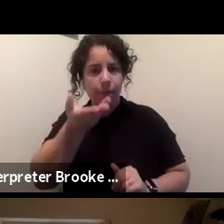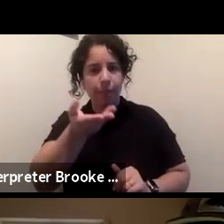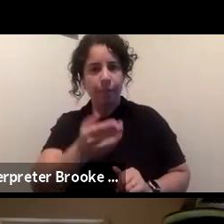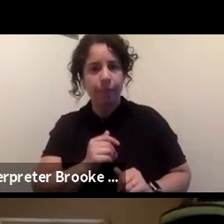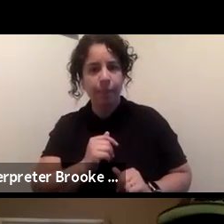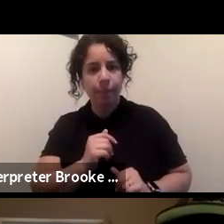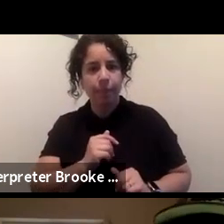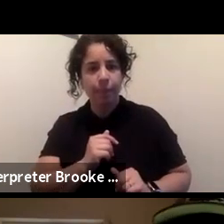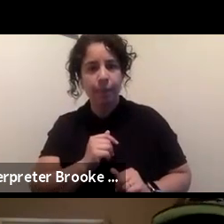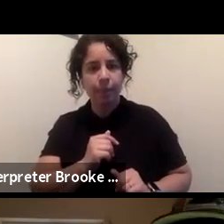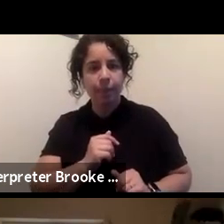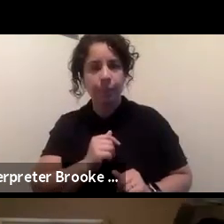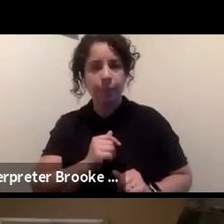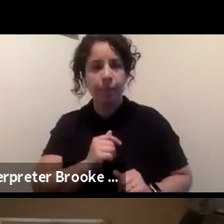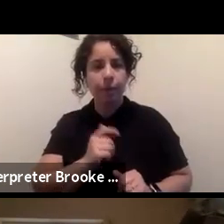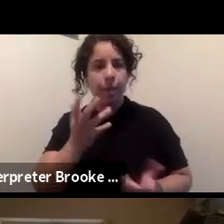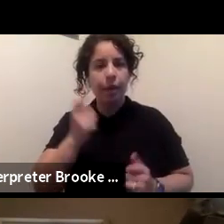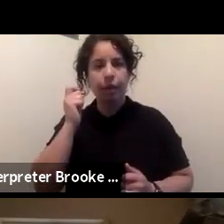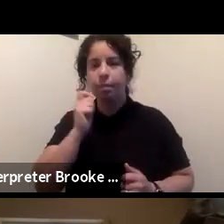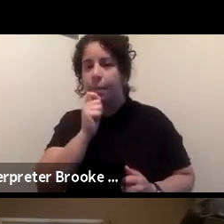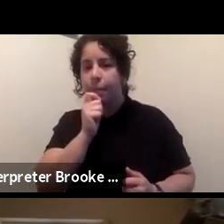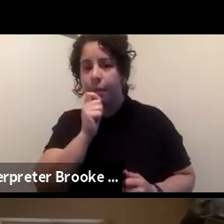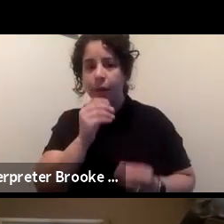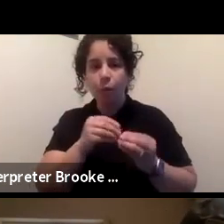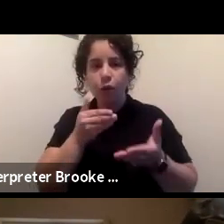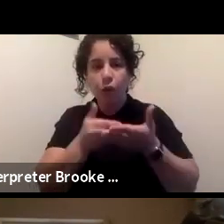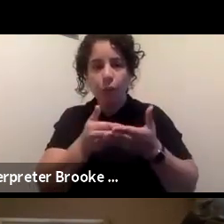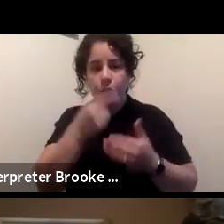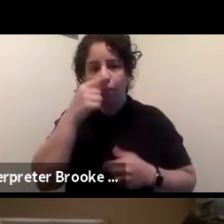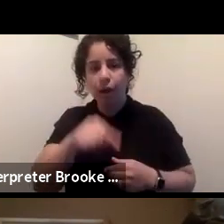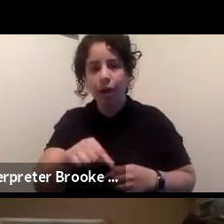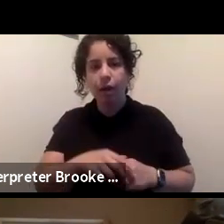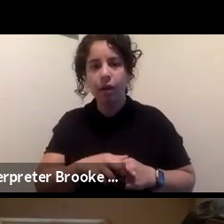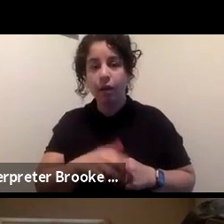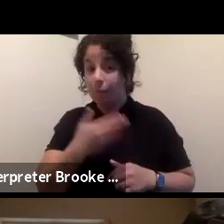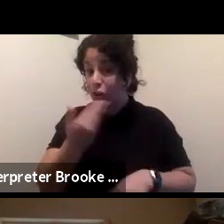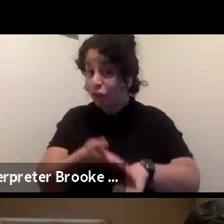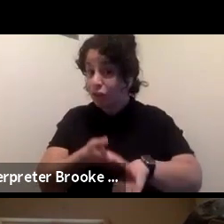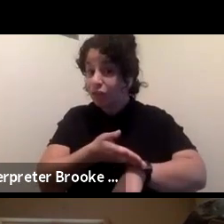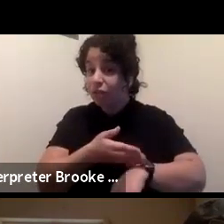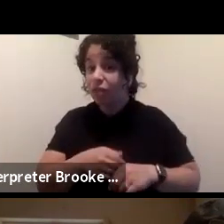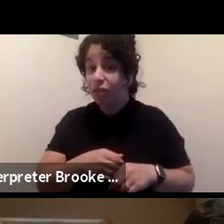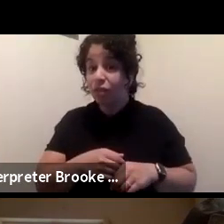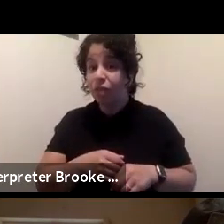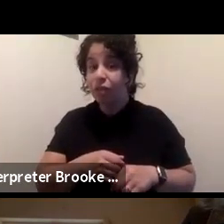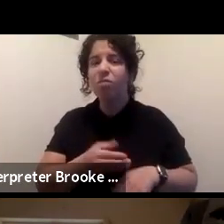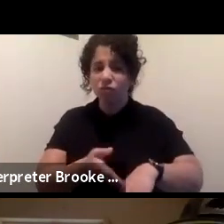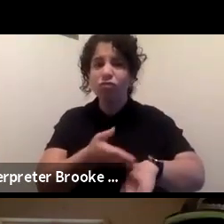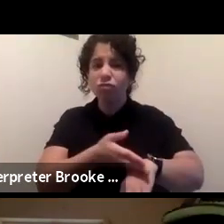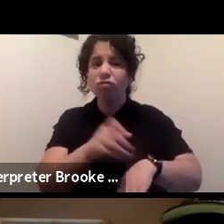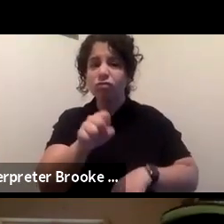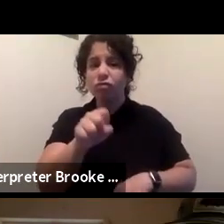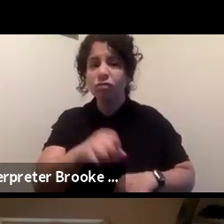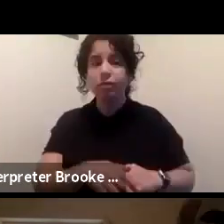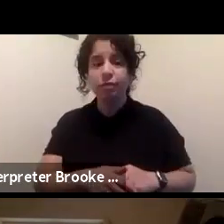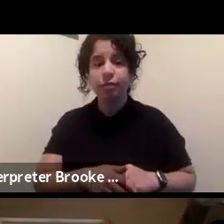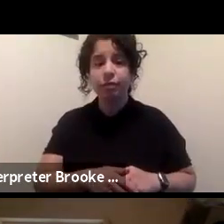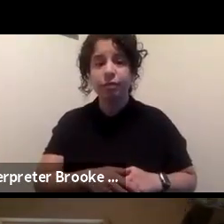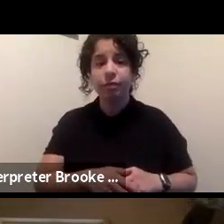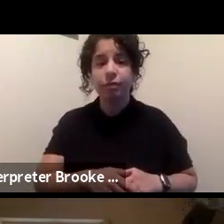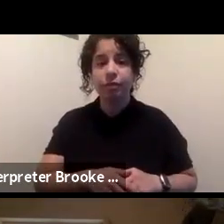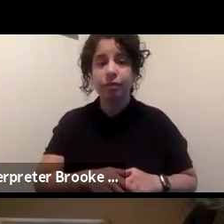if you could move closer to your microphone, perhaps, or... Is that better? It is better, yeah.